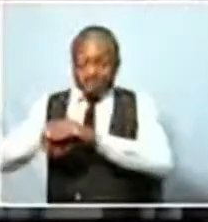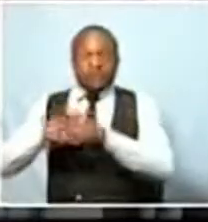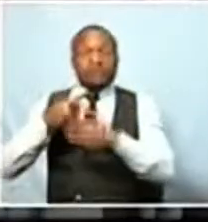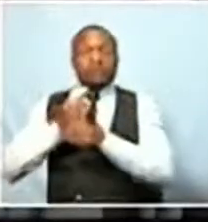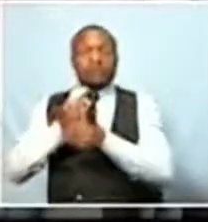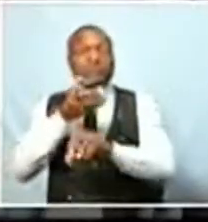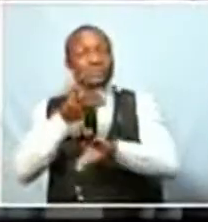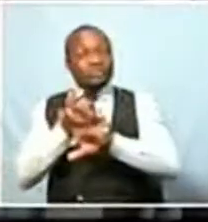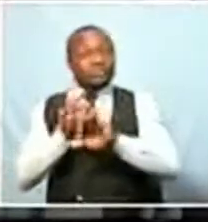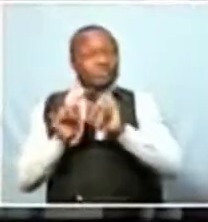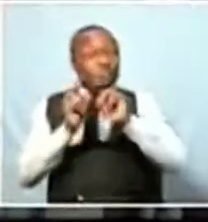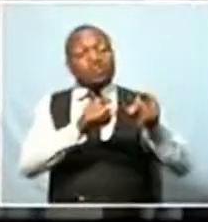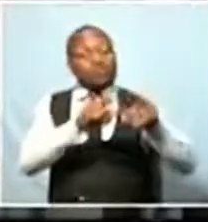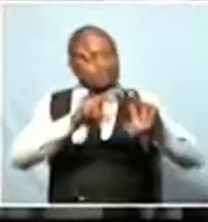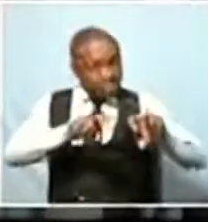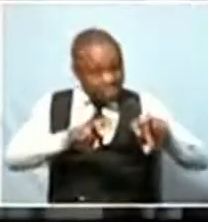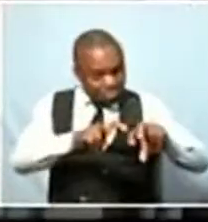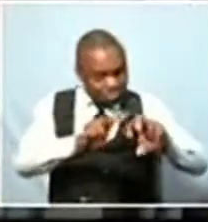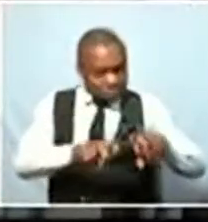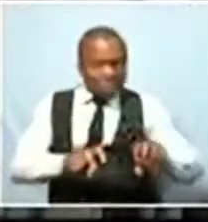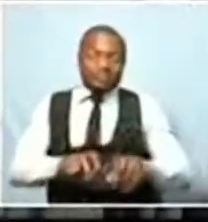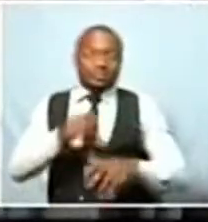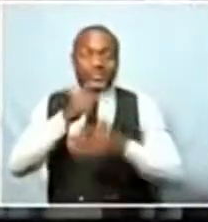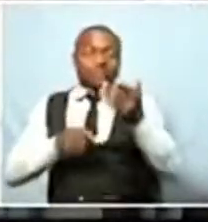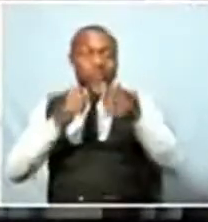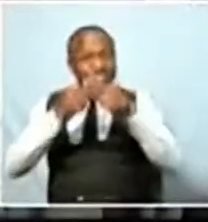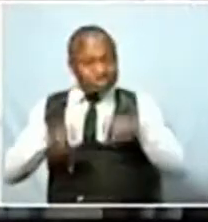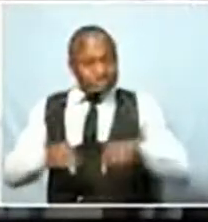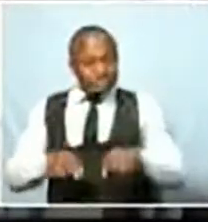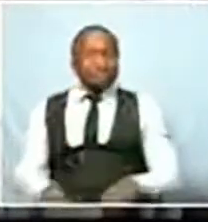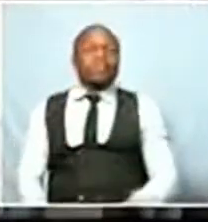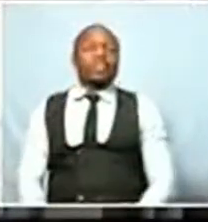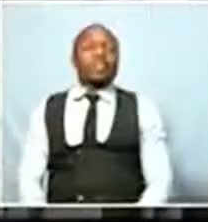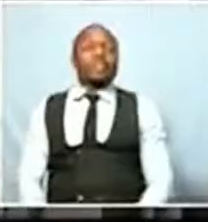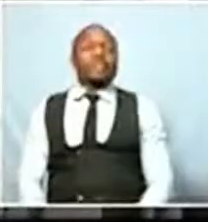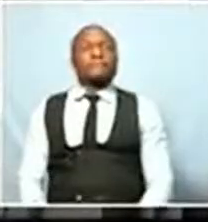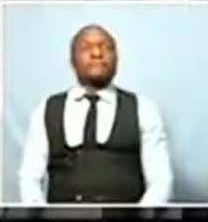for you to go and check what has happened at the